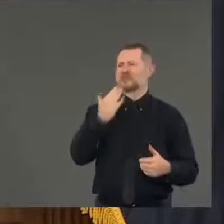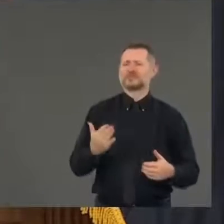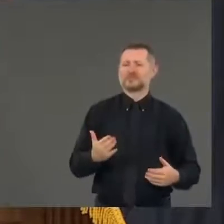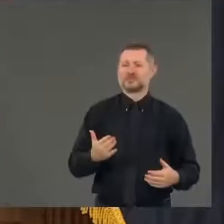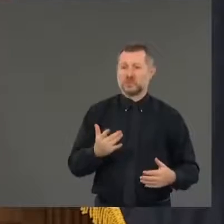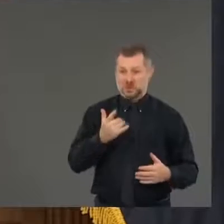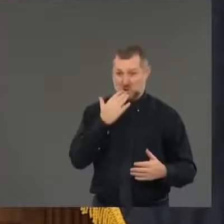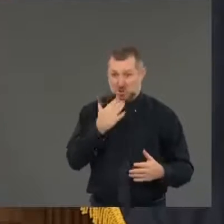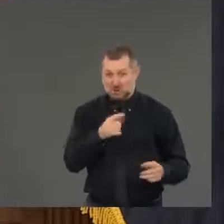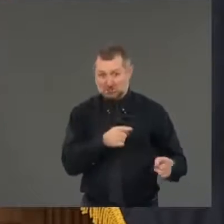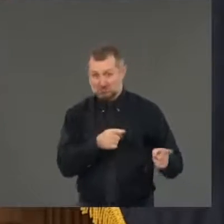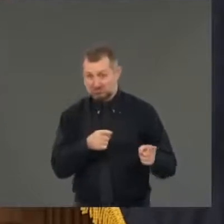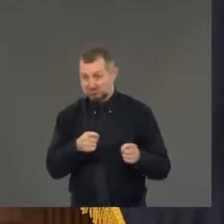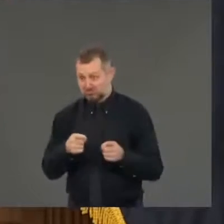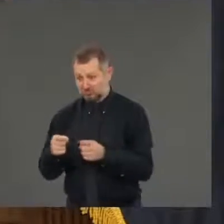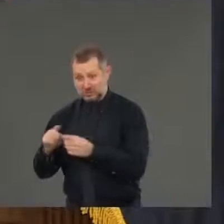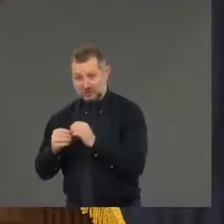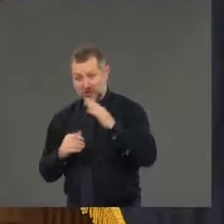do, right? We